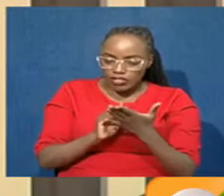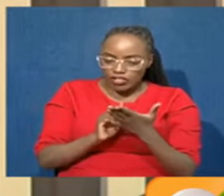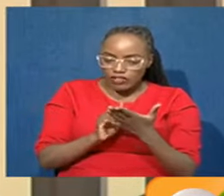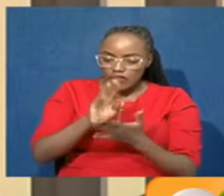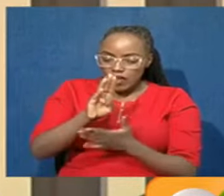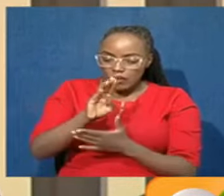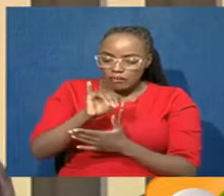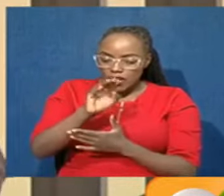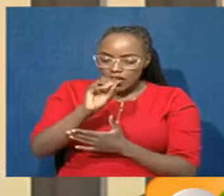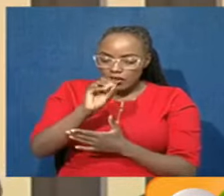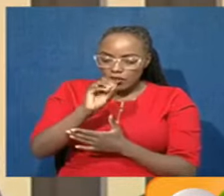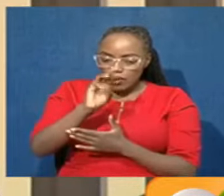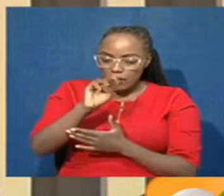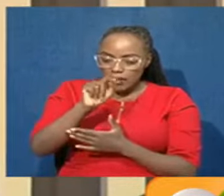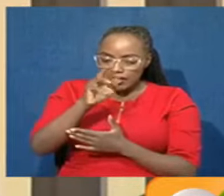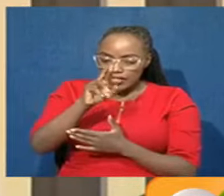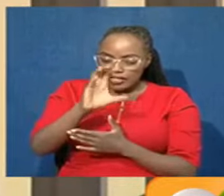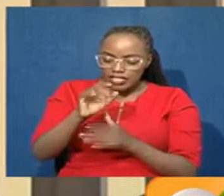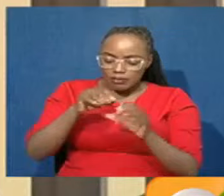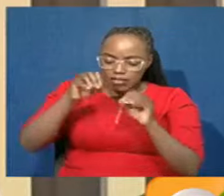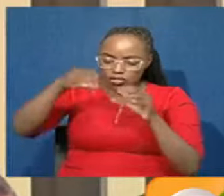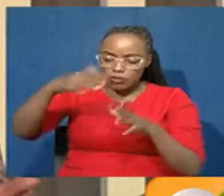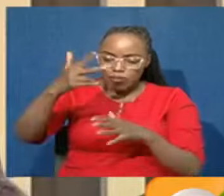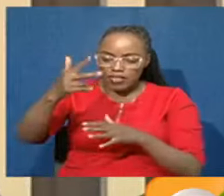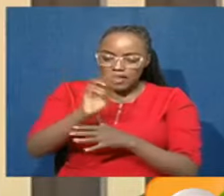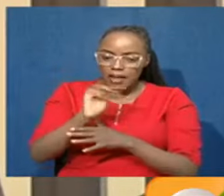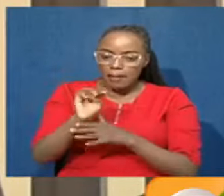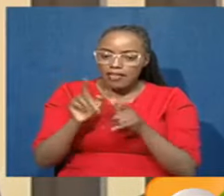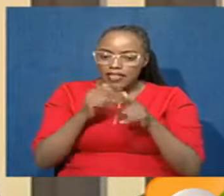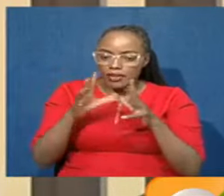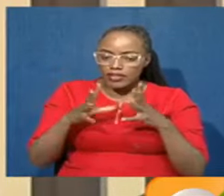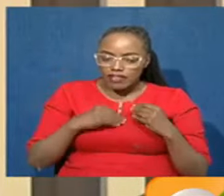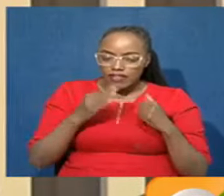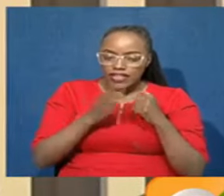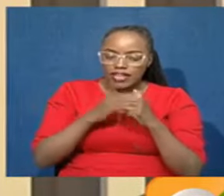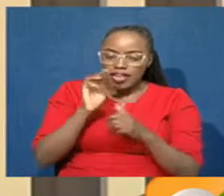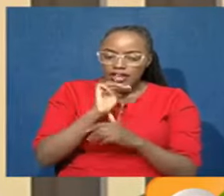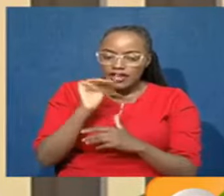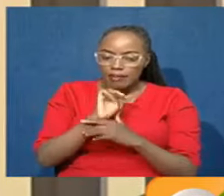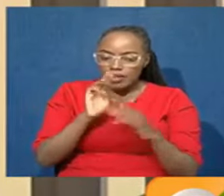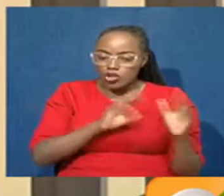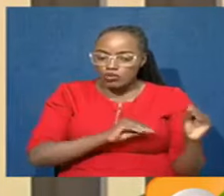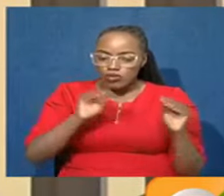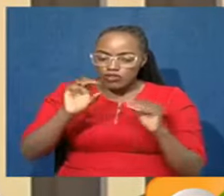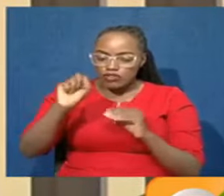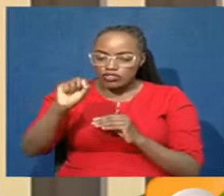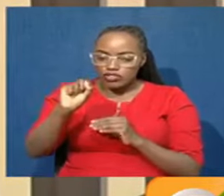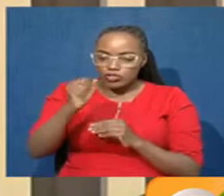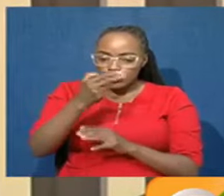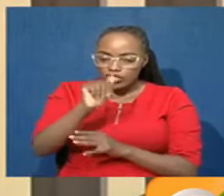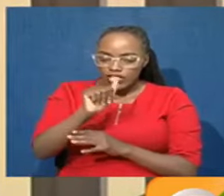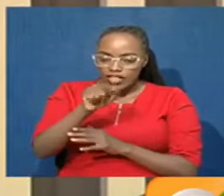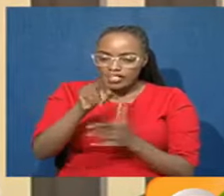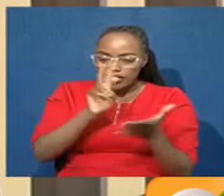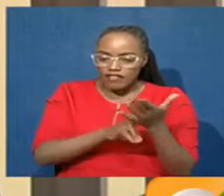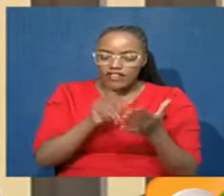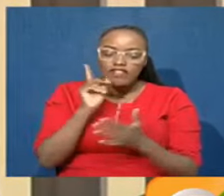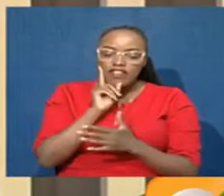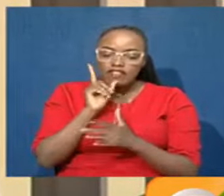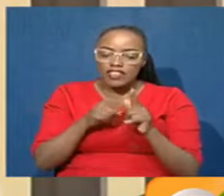biometrics. So we dropped the 3 million and we took the 9 million to SHA because that had been verified. And